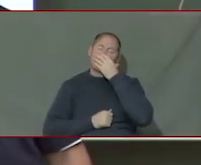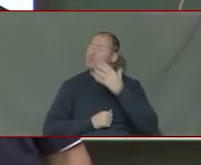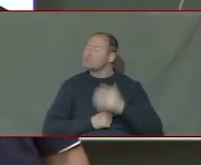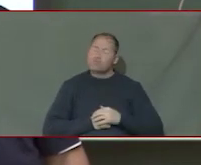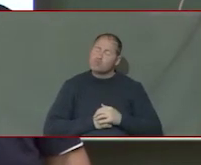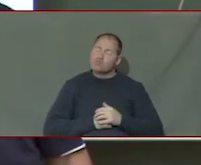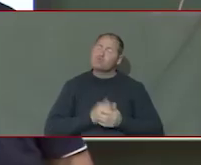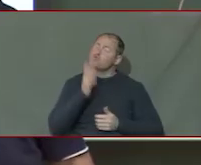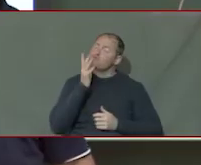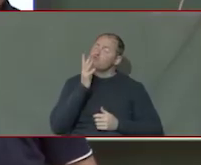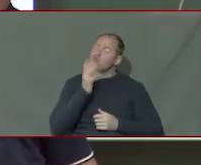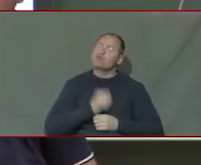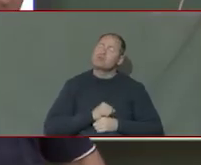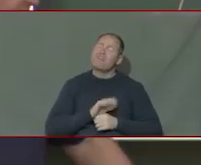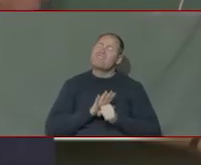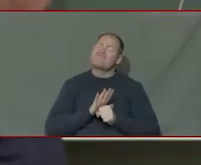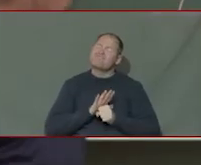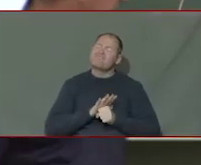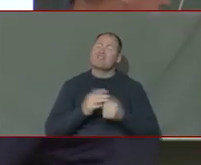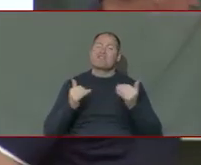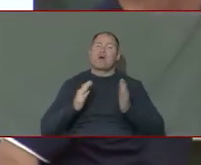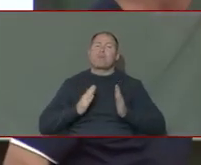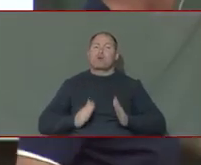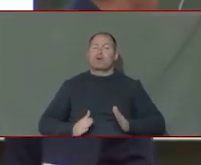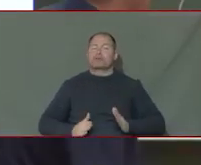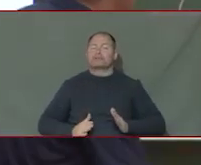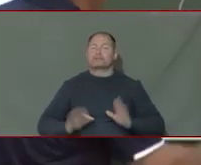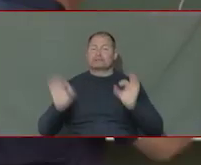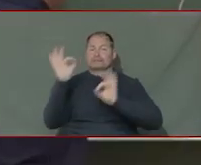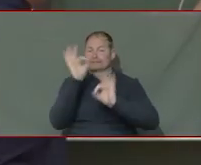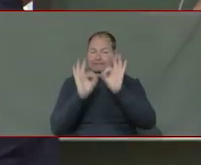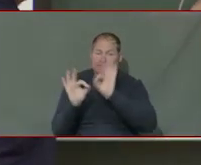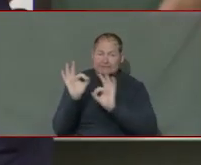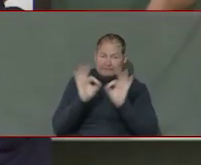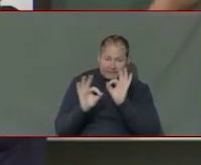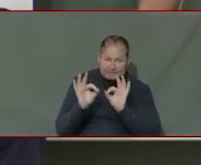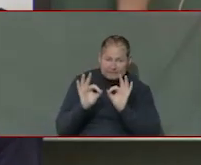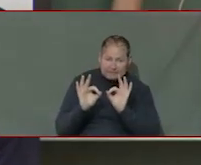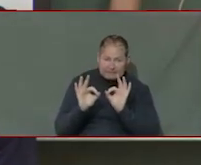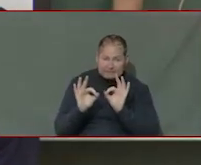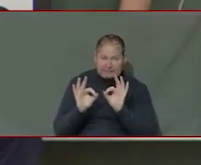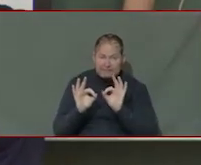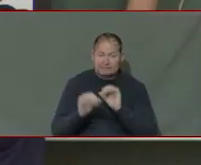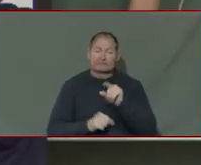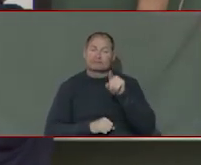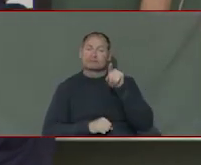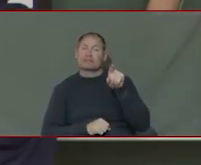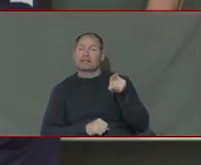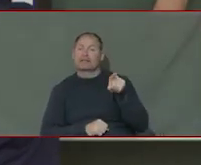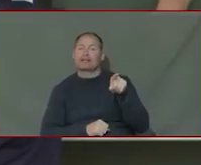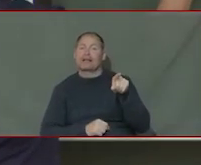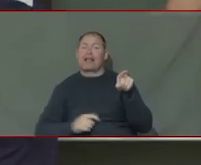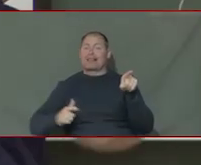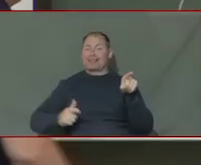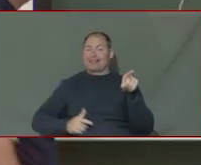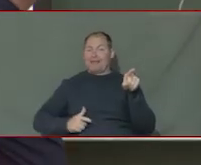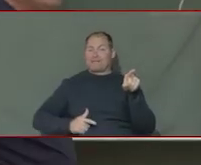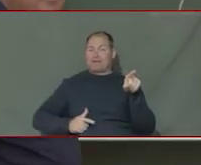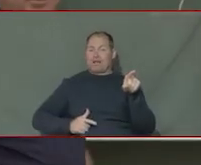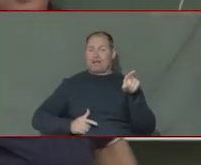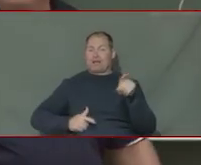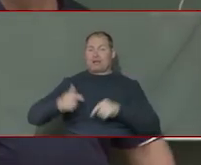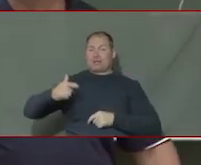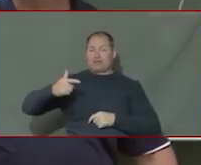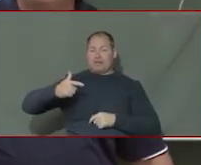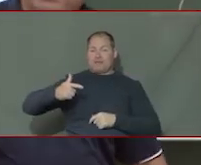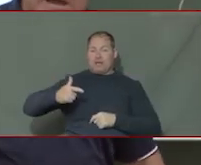blood. It's saying to the body cells and ultimately to this organ called the liver, please